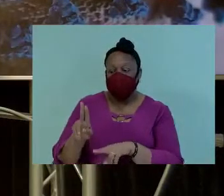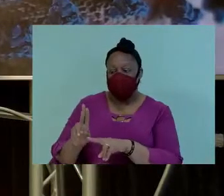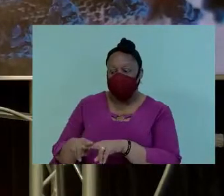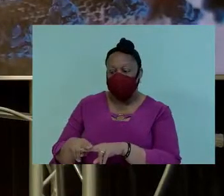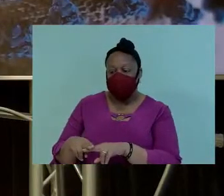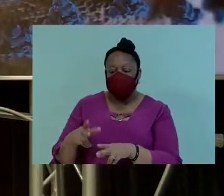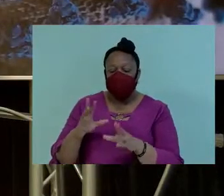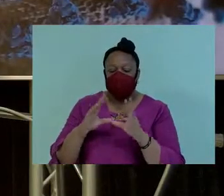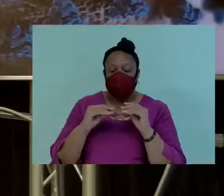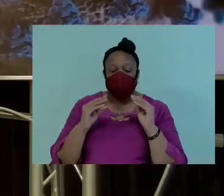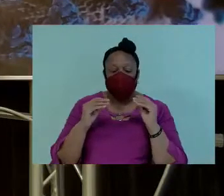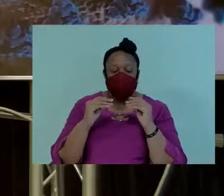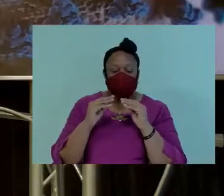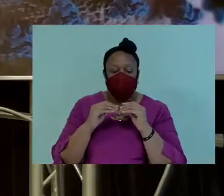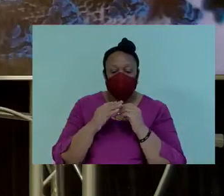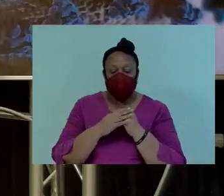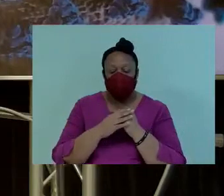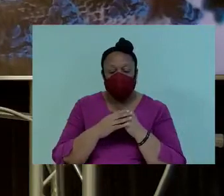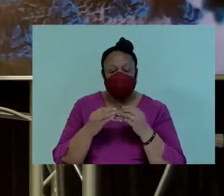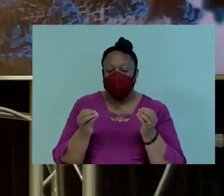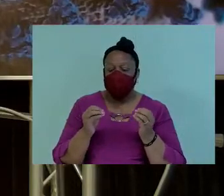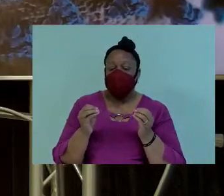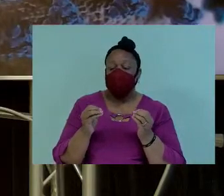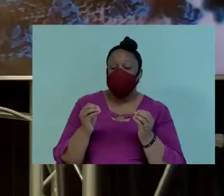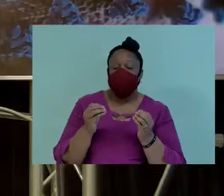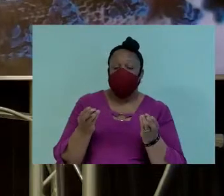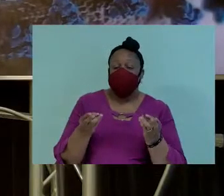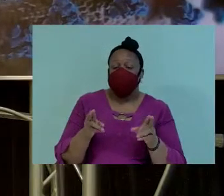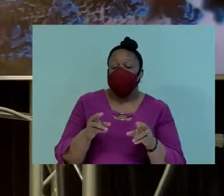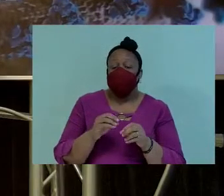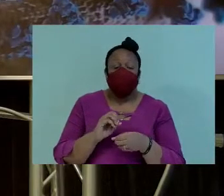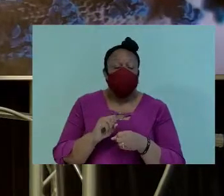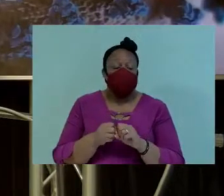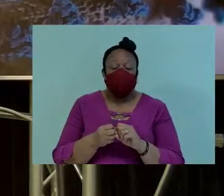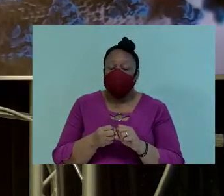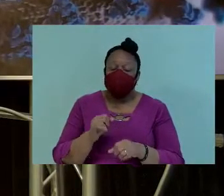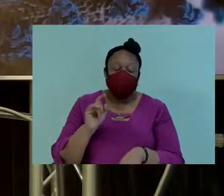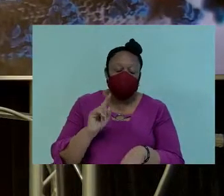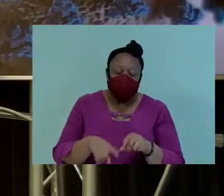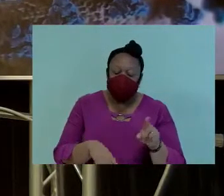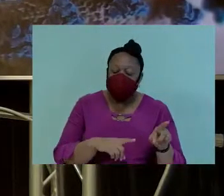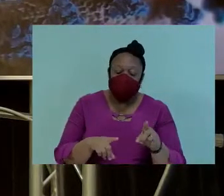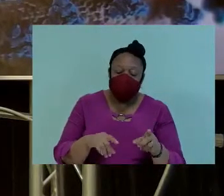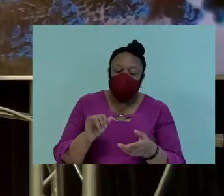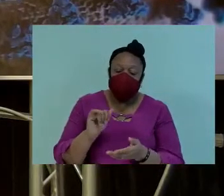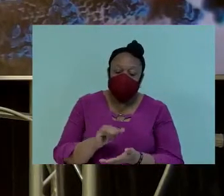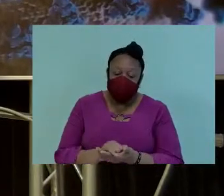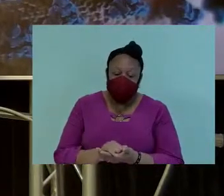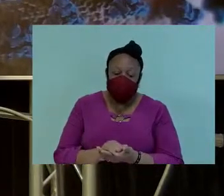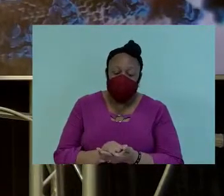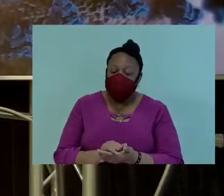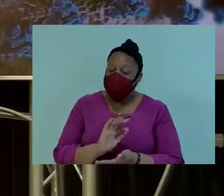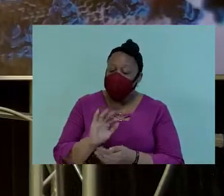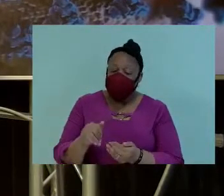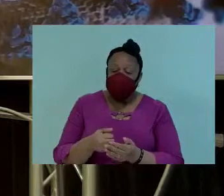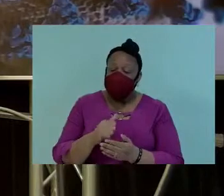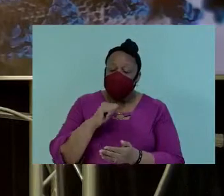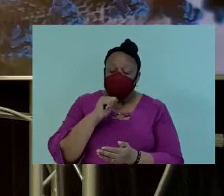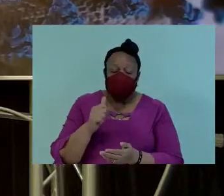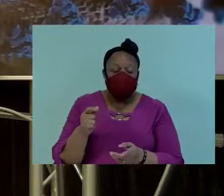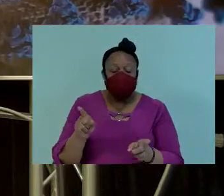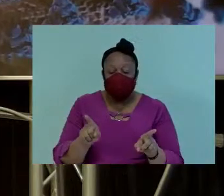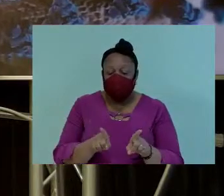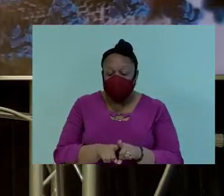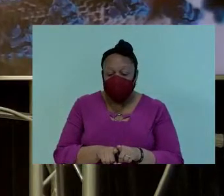congregating together as if that everything is back to normal. We cannot approach everything as if back to normal. We have to